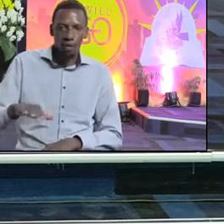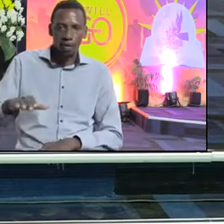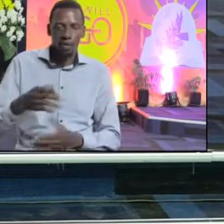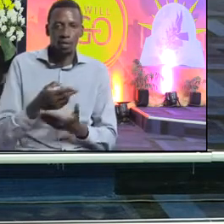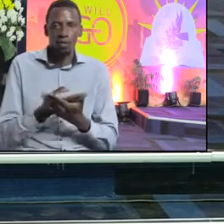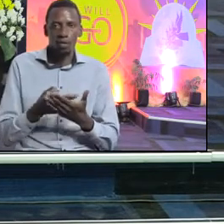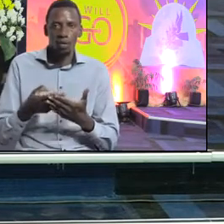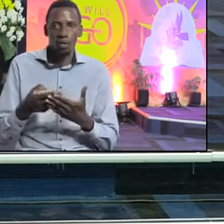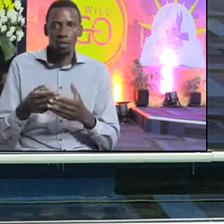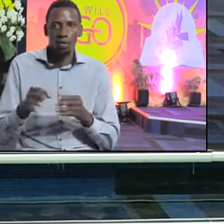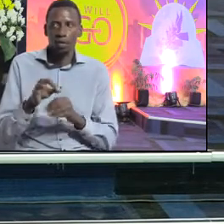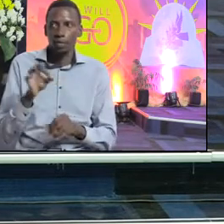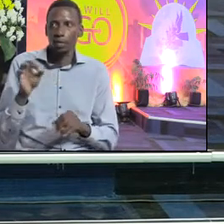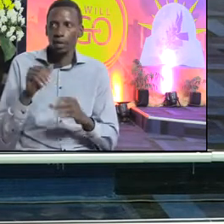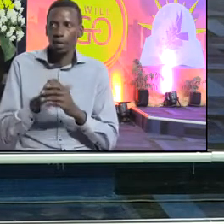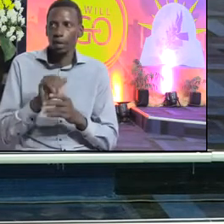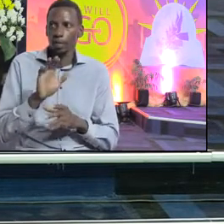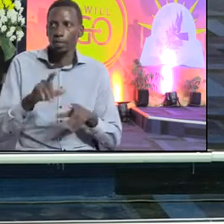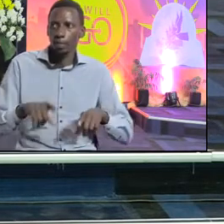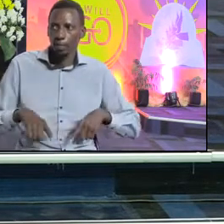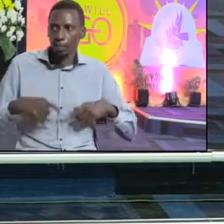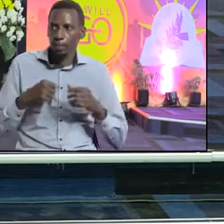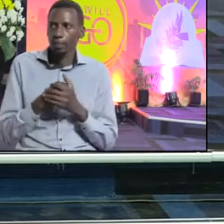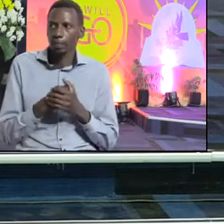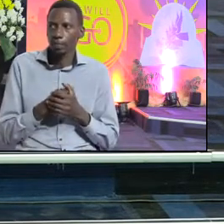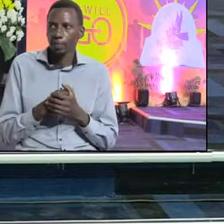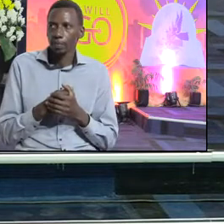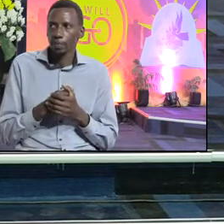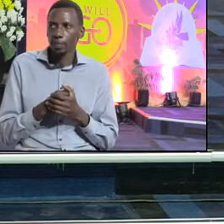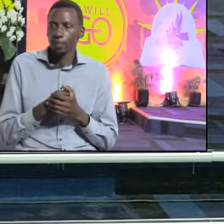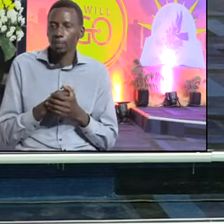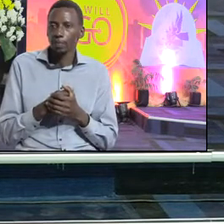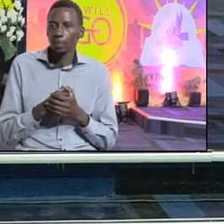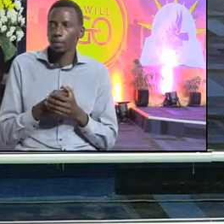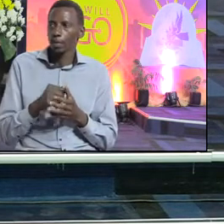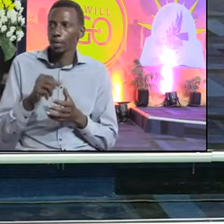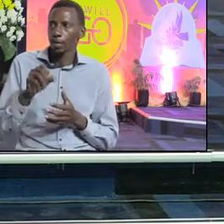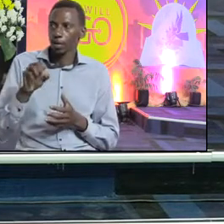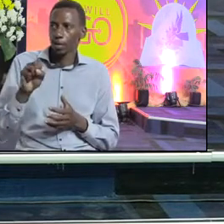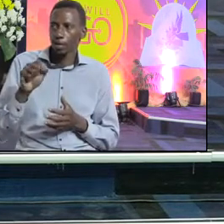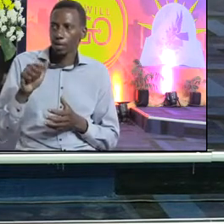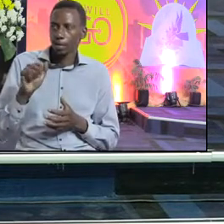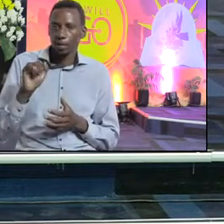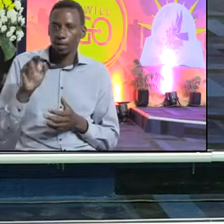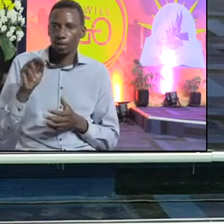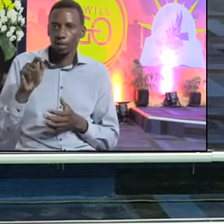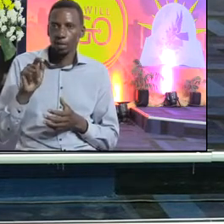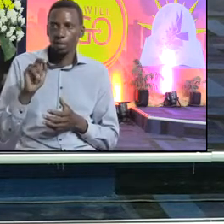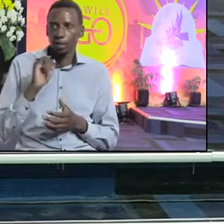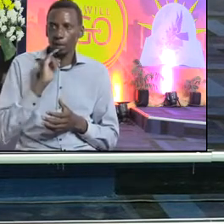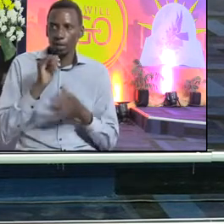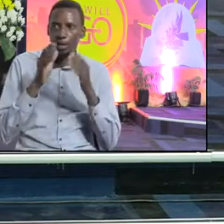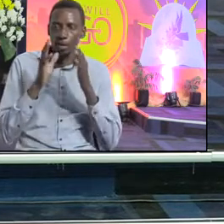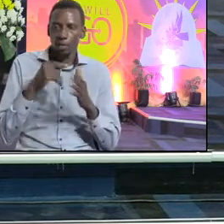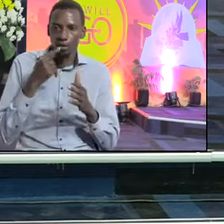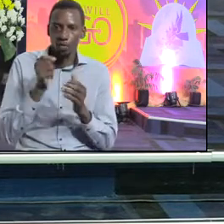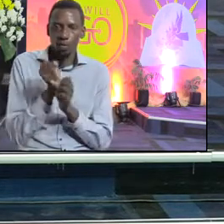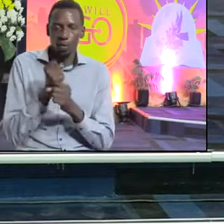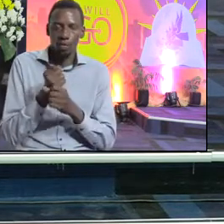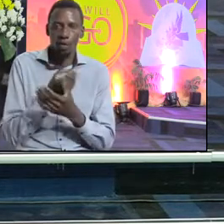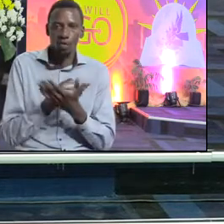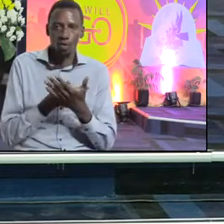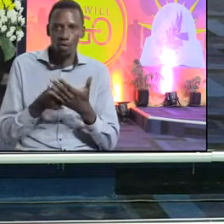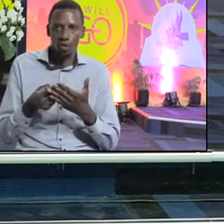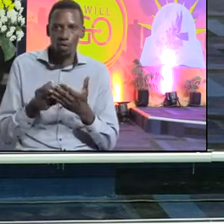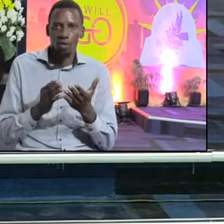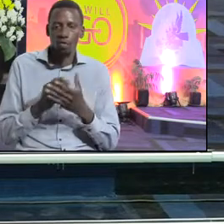Spirit in your life. A saint is one who's been made holy by the pervasive power